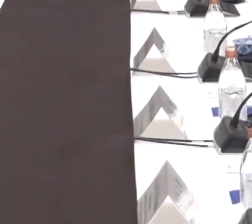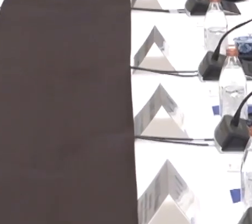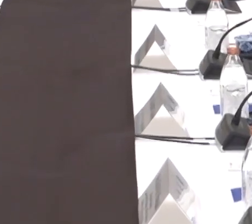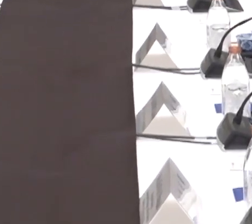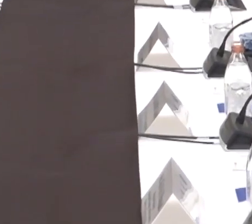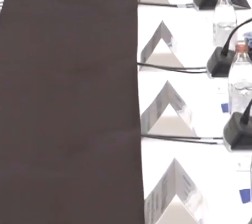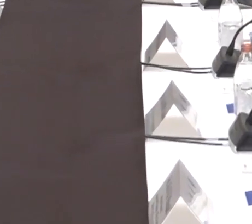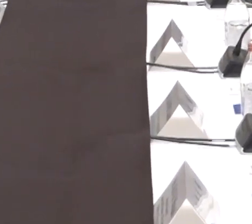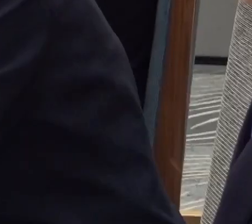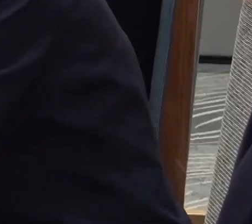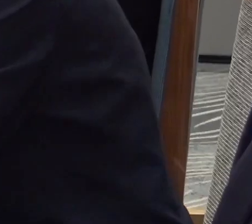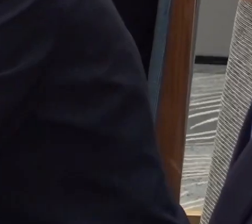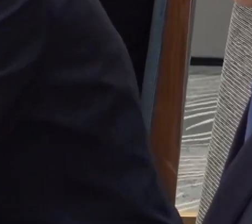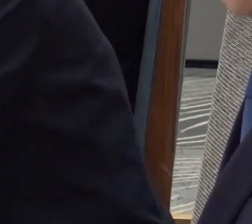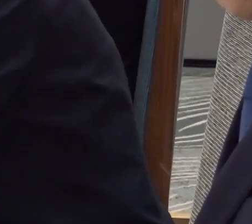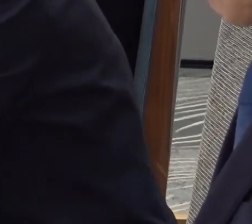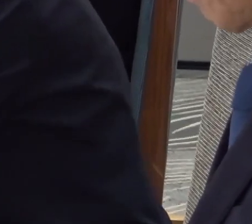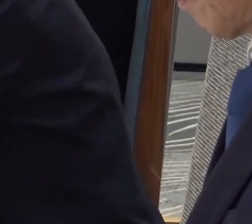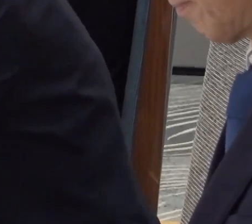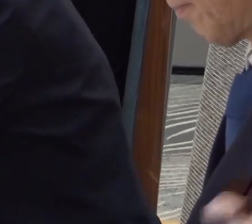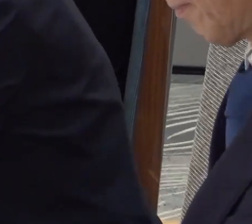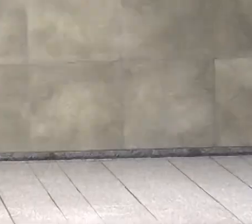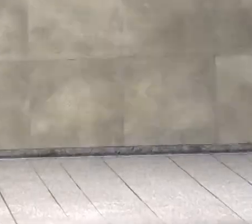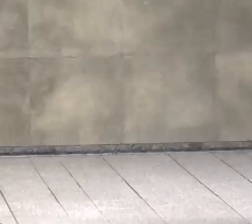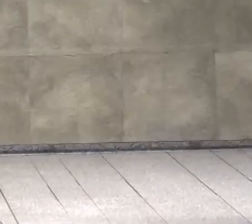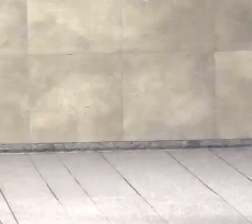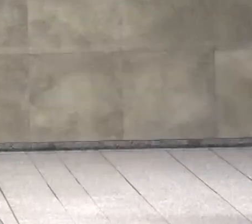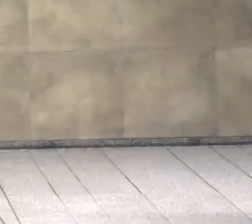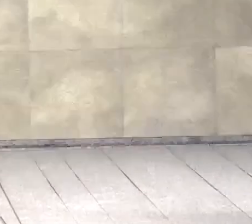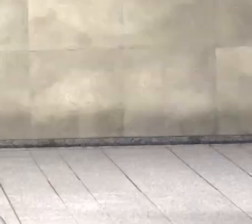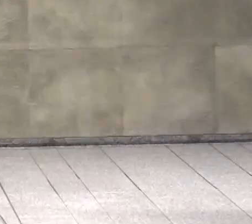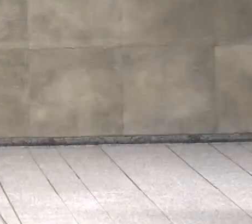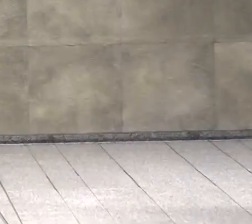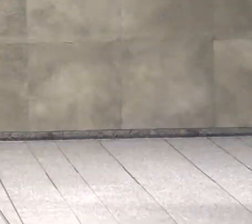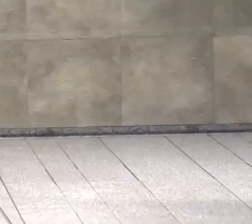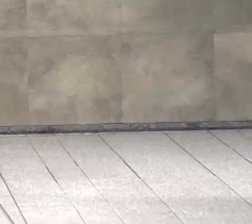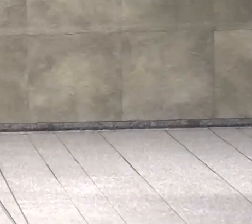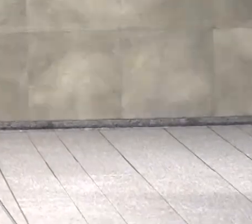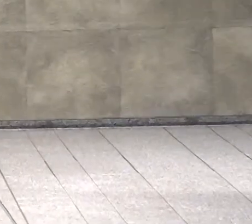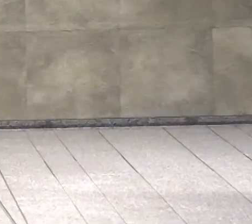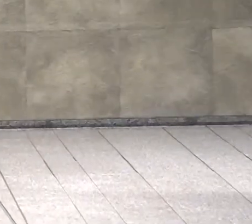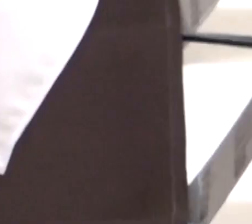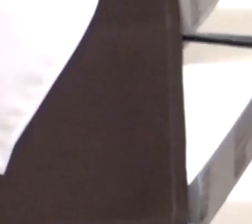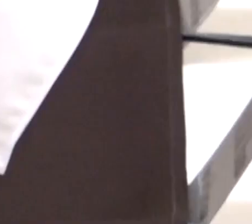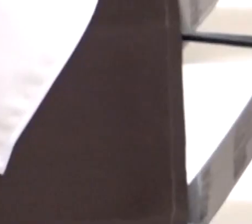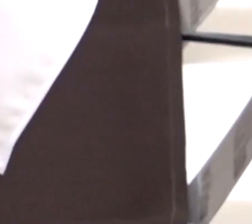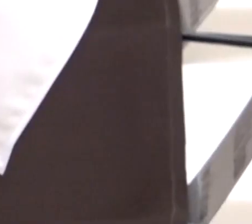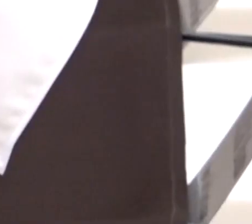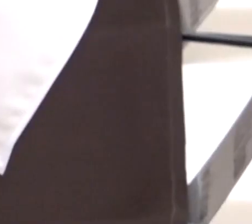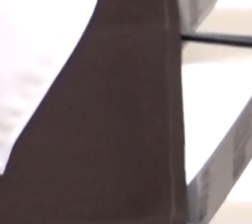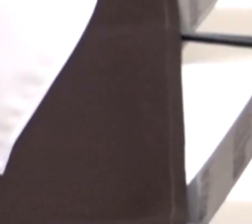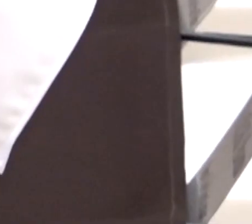2050 strategy, which exemplifies that commitment. Additionally, Japan reaffirms its